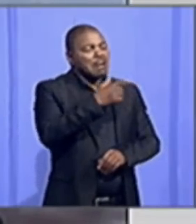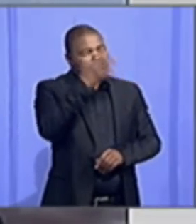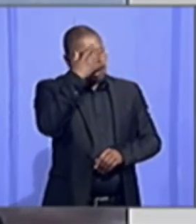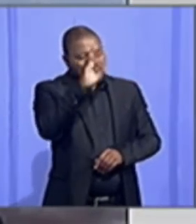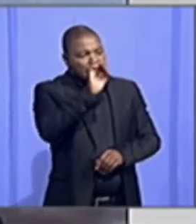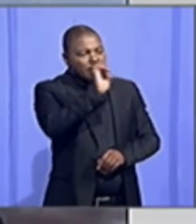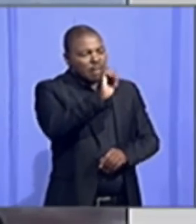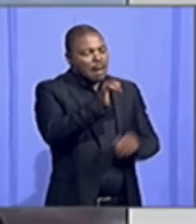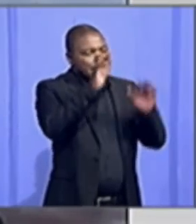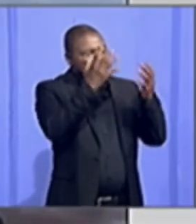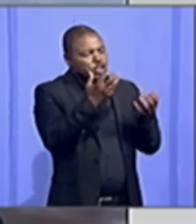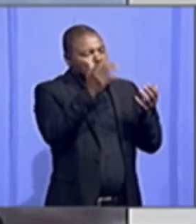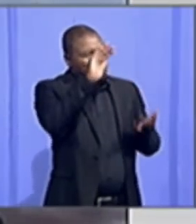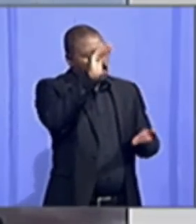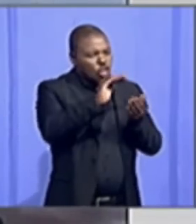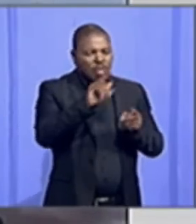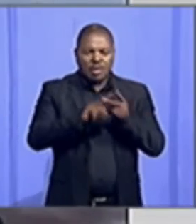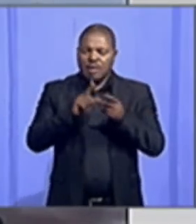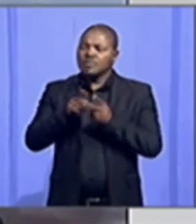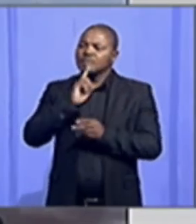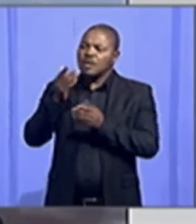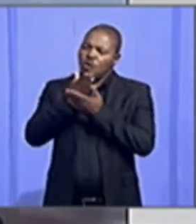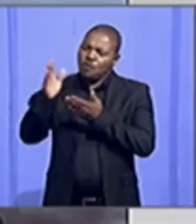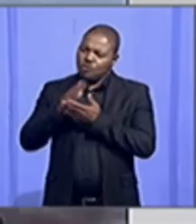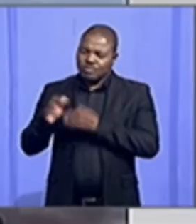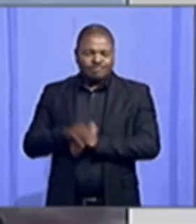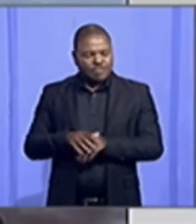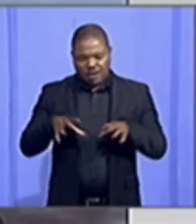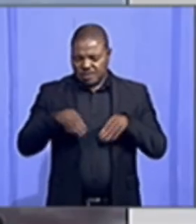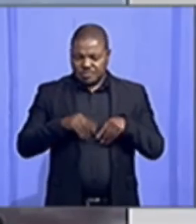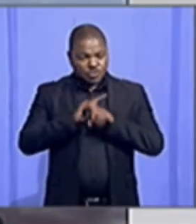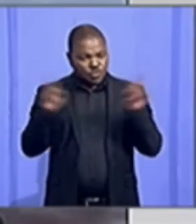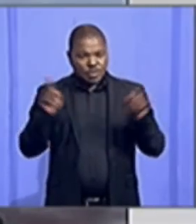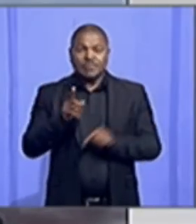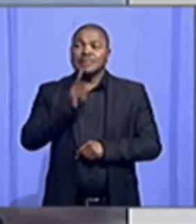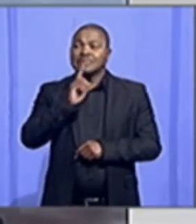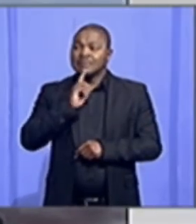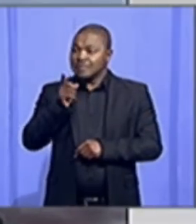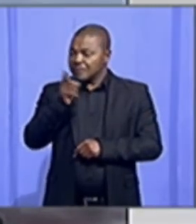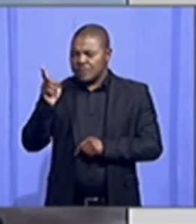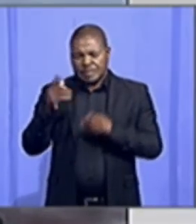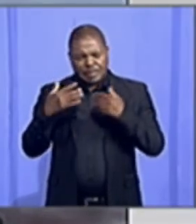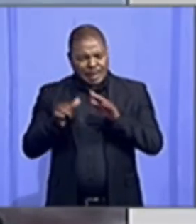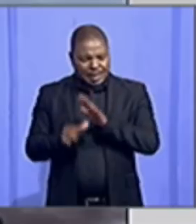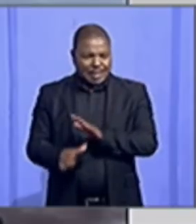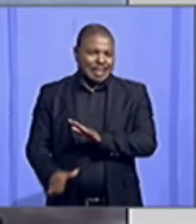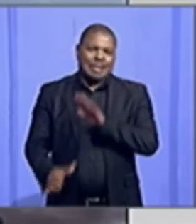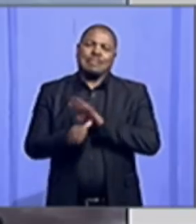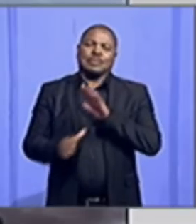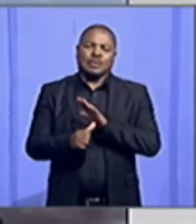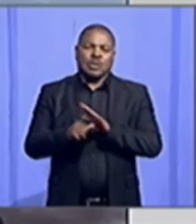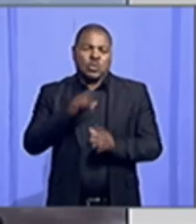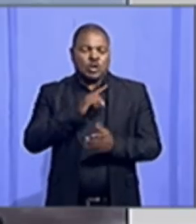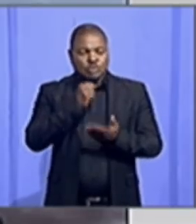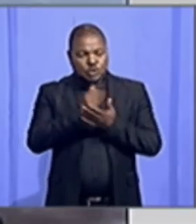teachers and treat them as mere appendages in the education system. Teachers are a single most important factor in achieving